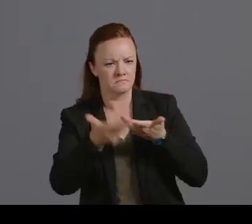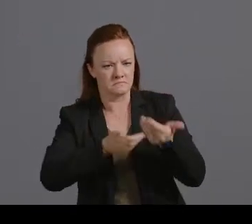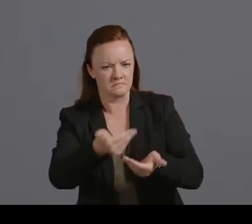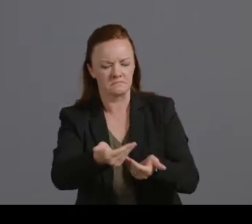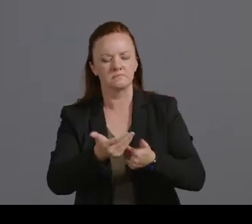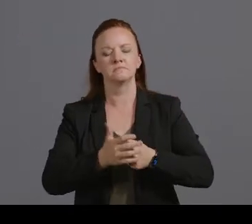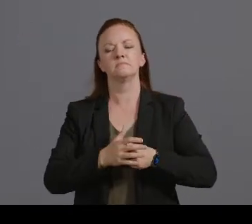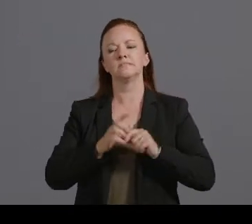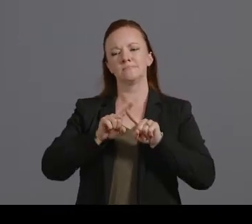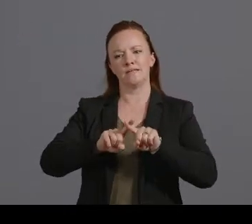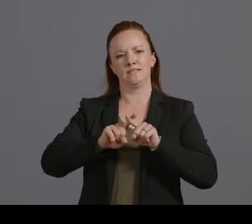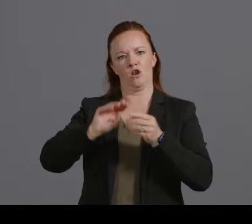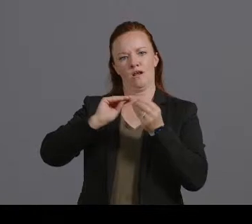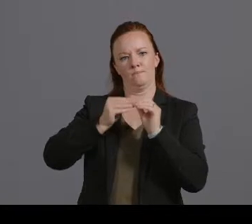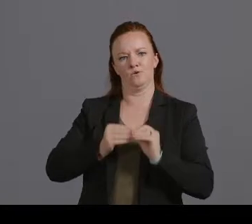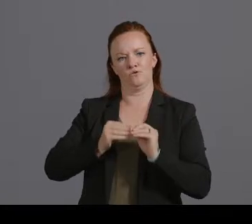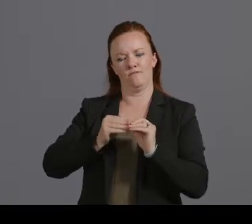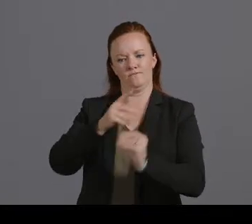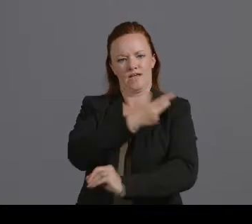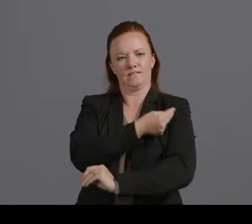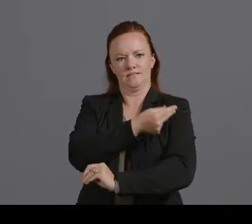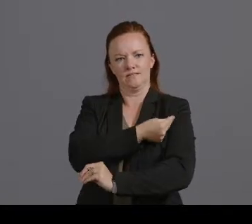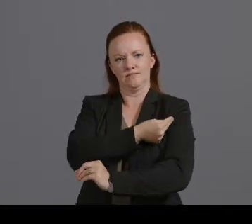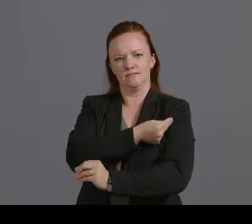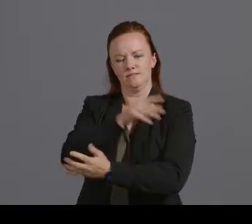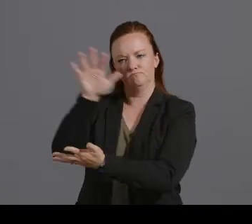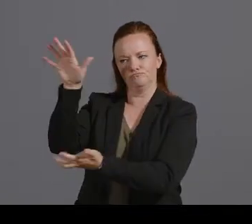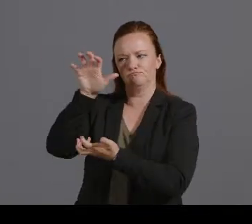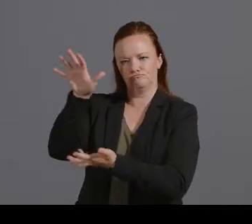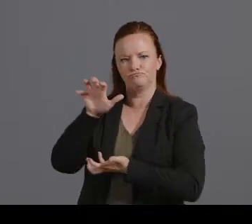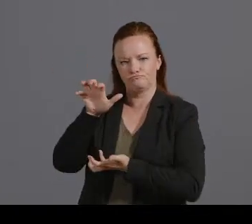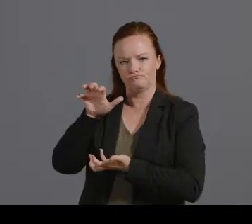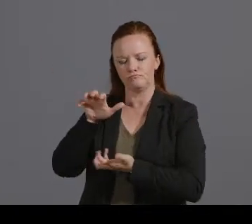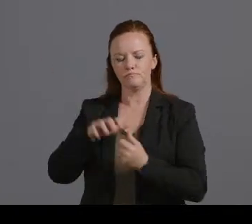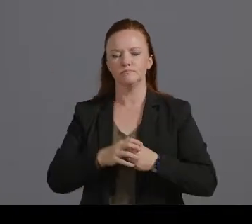age group based on the number of vaccines that we were getting,